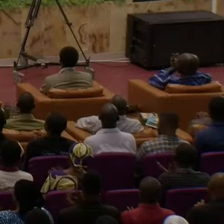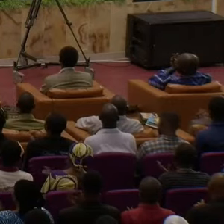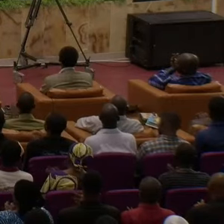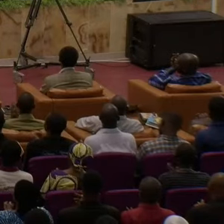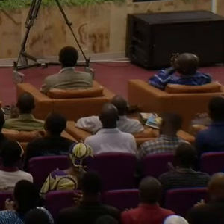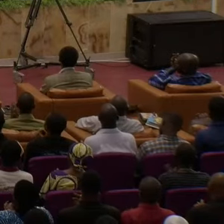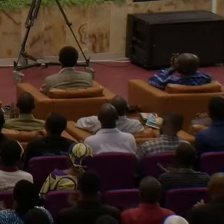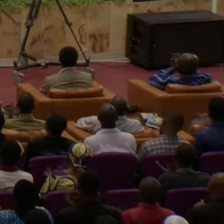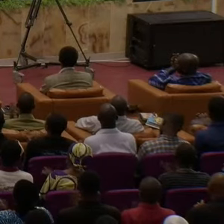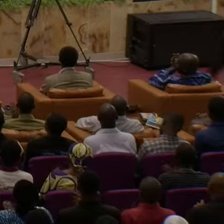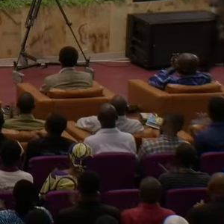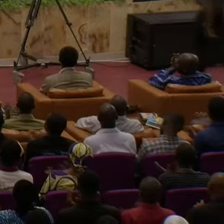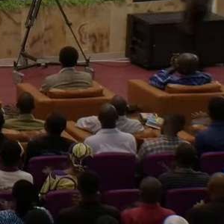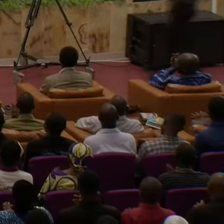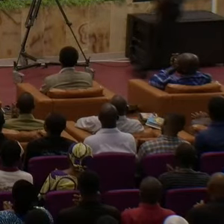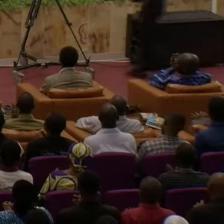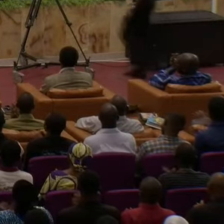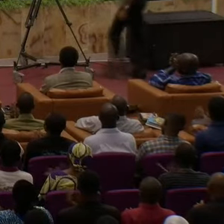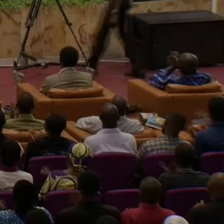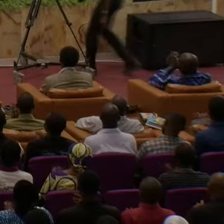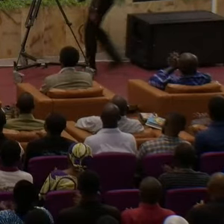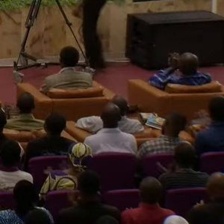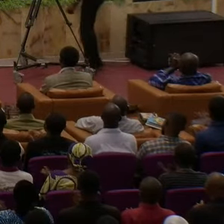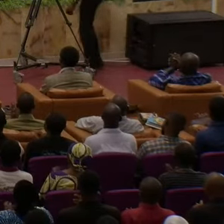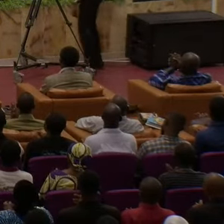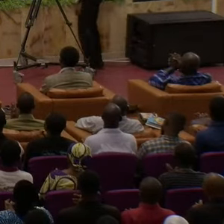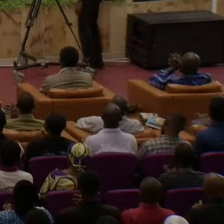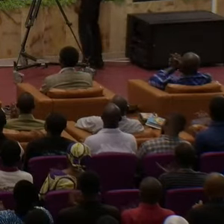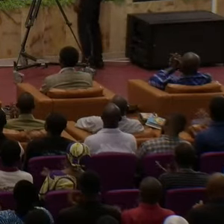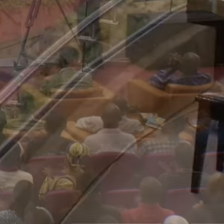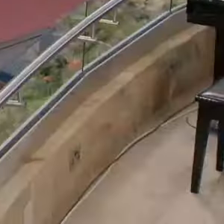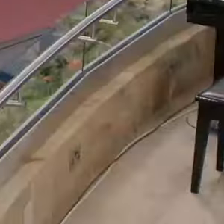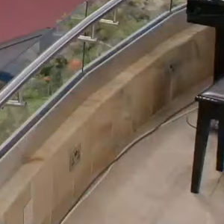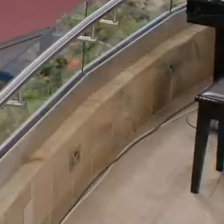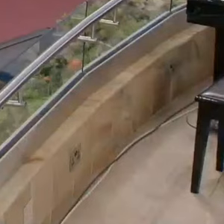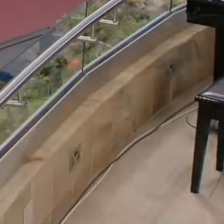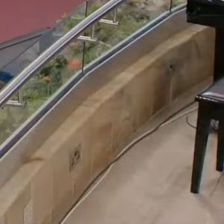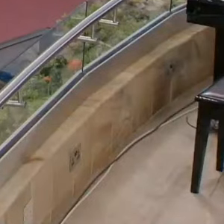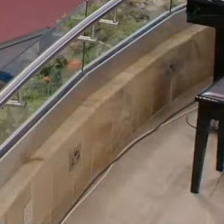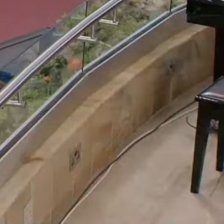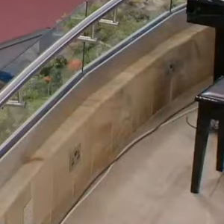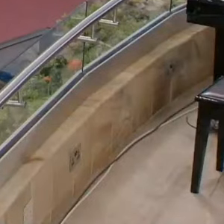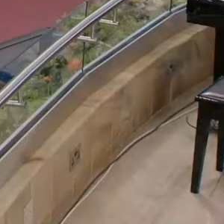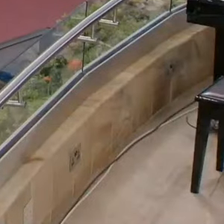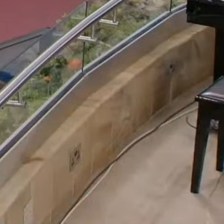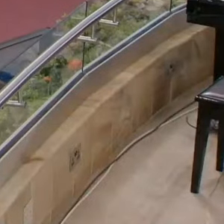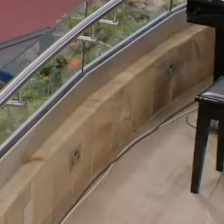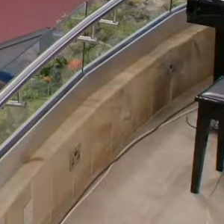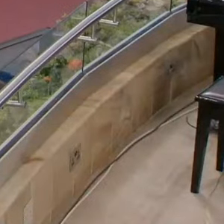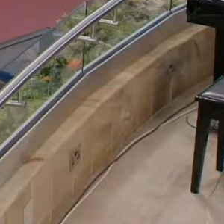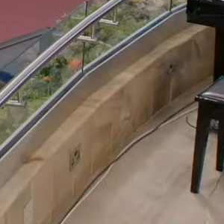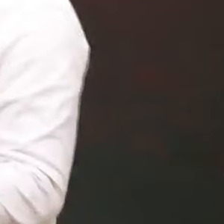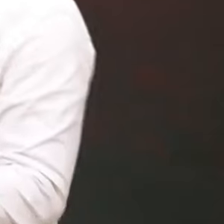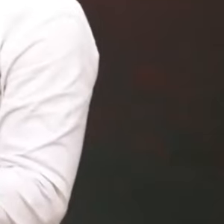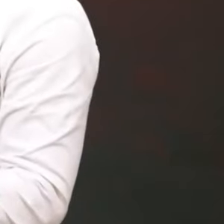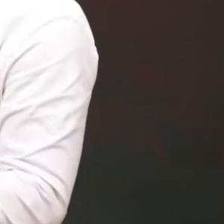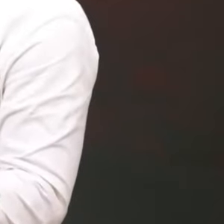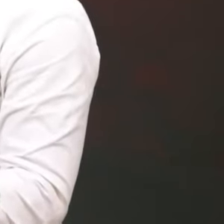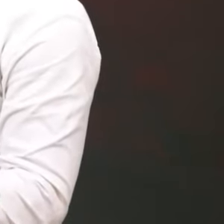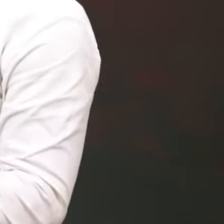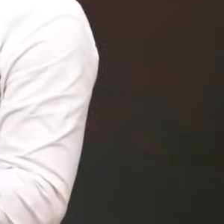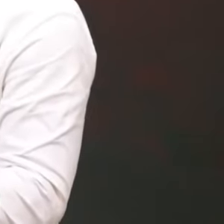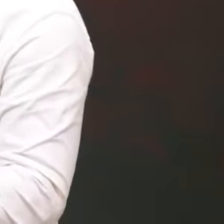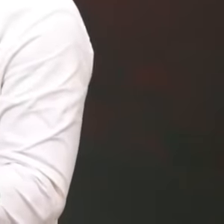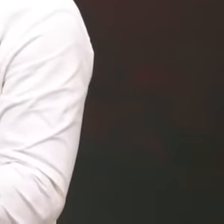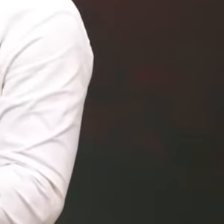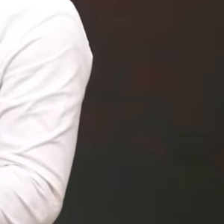and honor and glory and praise be unto Christ. Lift